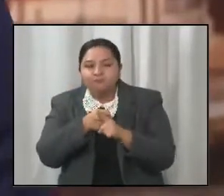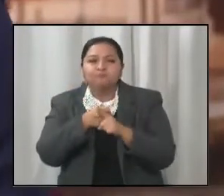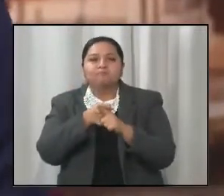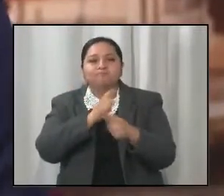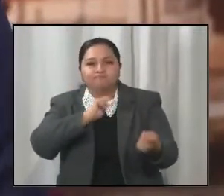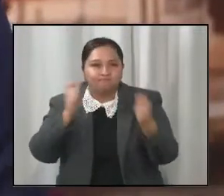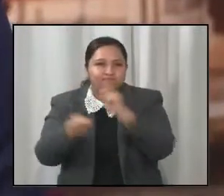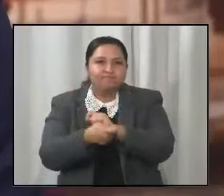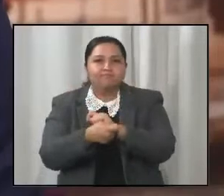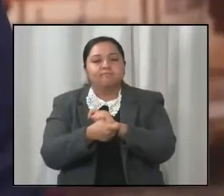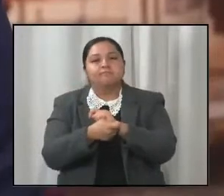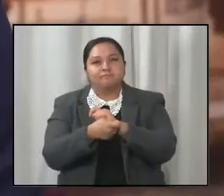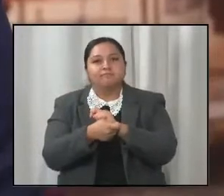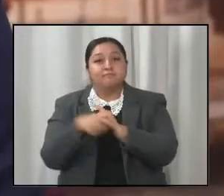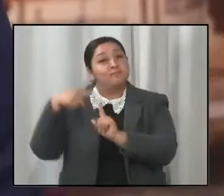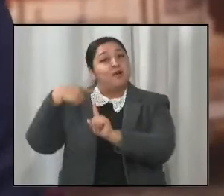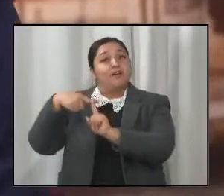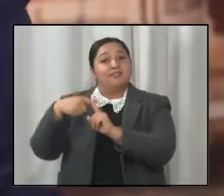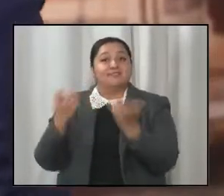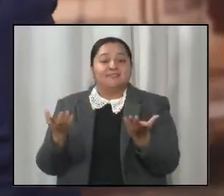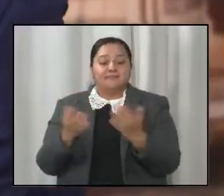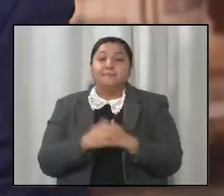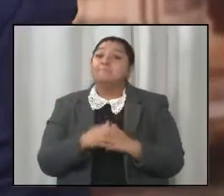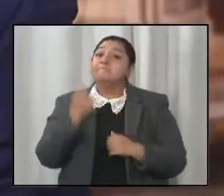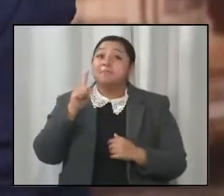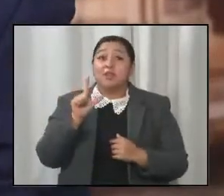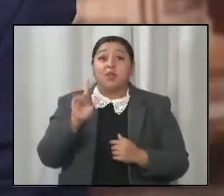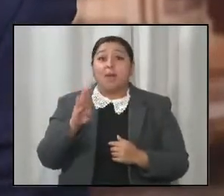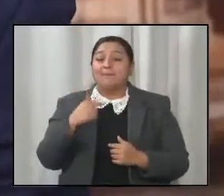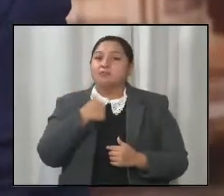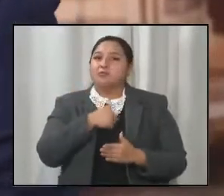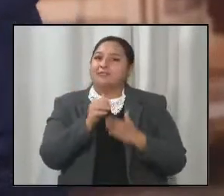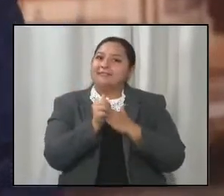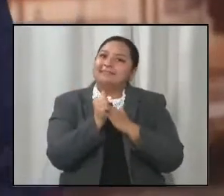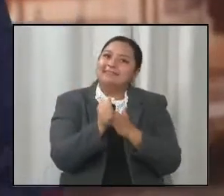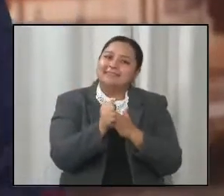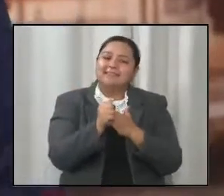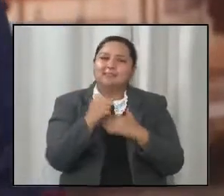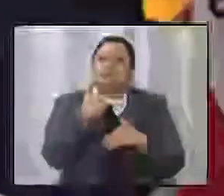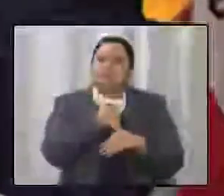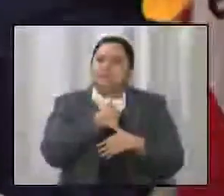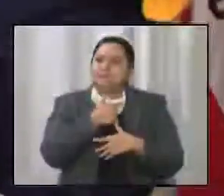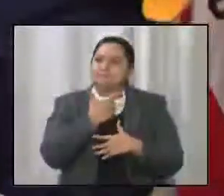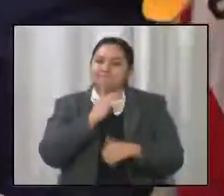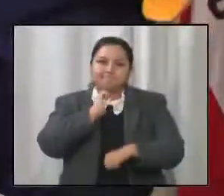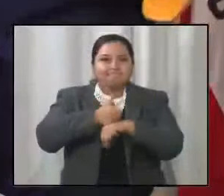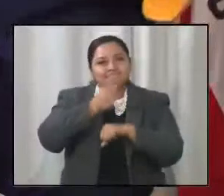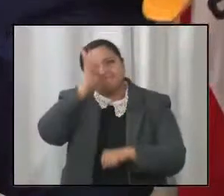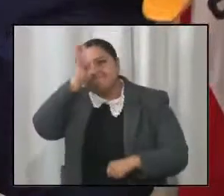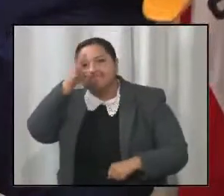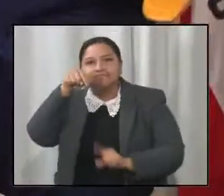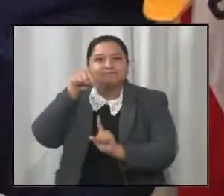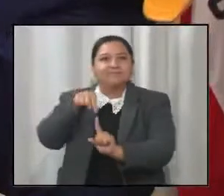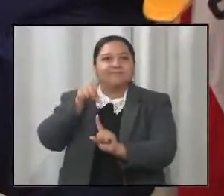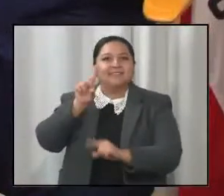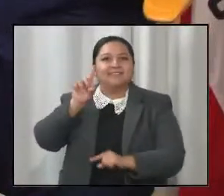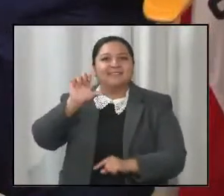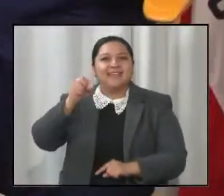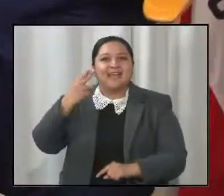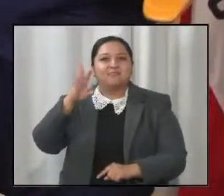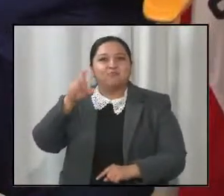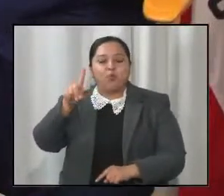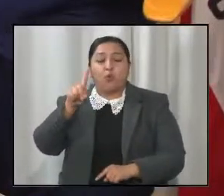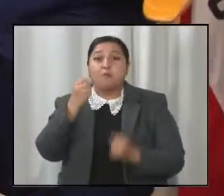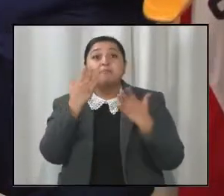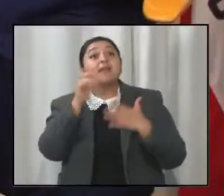Long Beach is on the cutting edge by putting together a dashboard like this. We don't know very many jurisdictions that